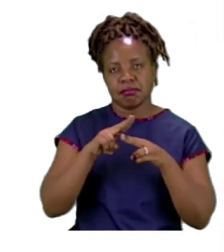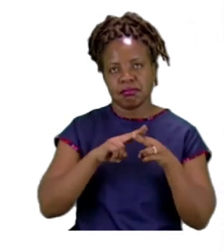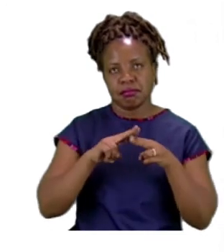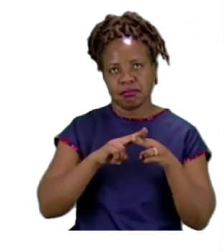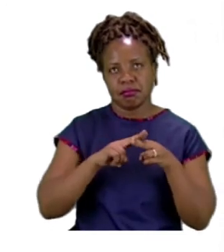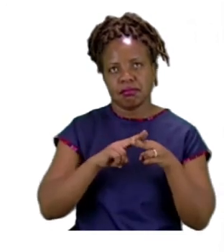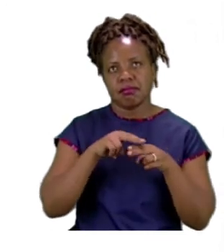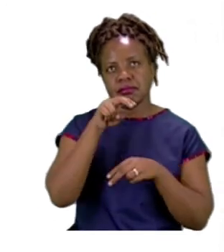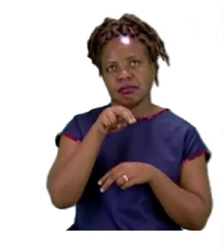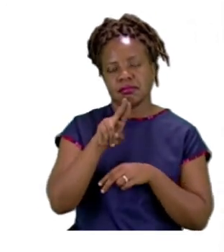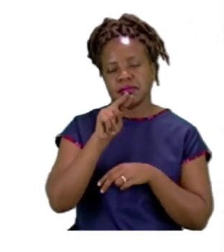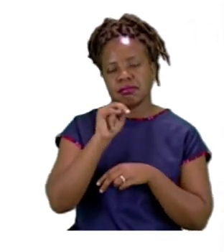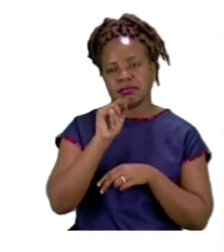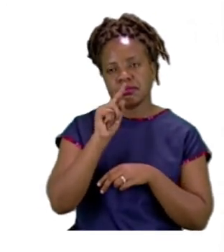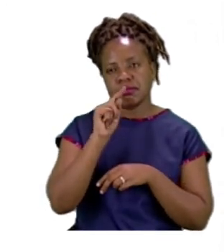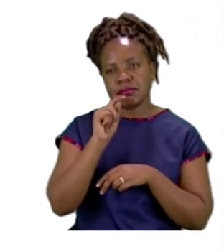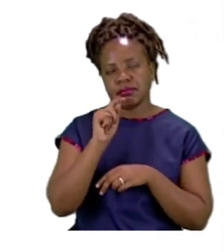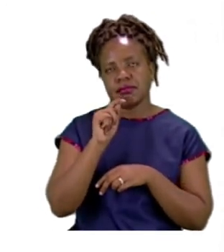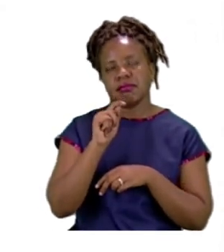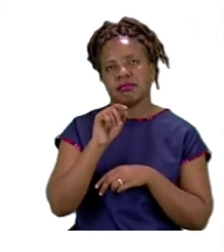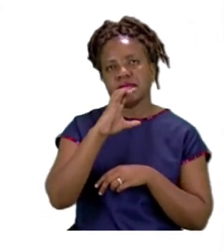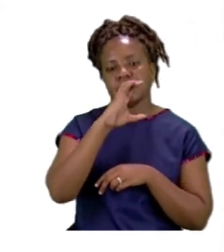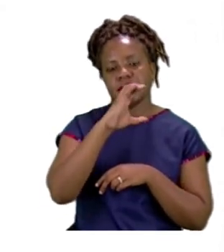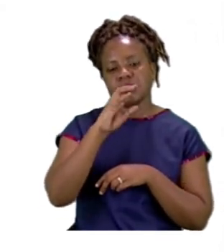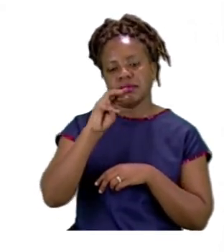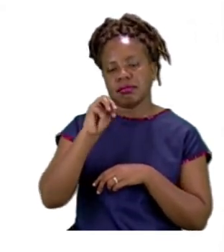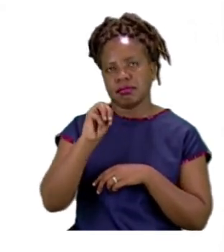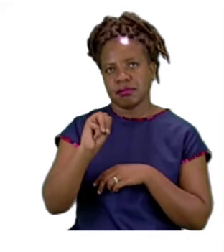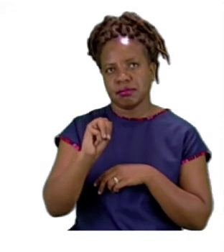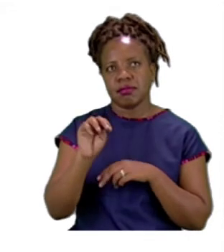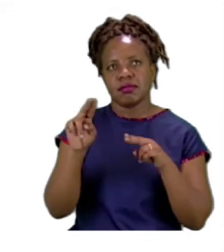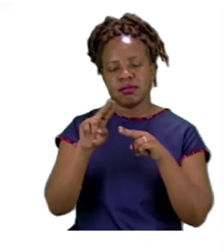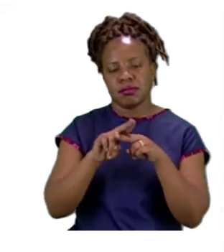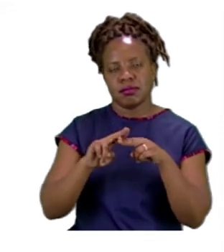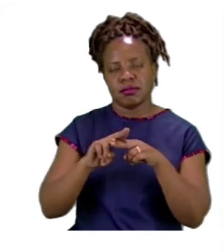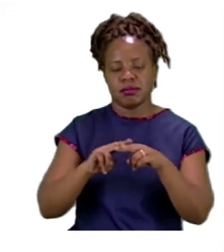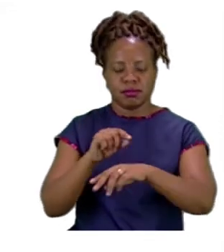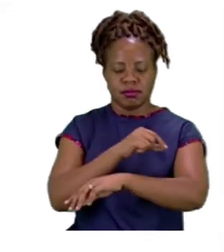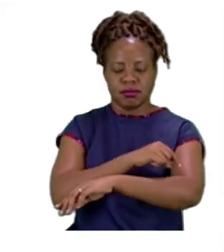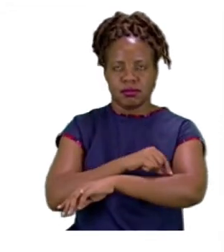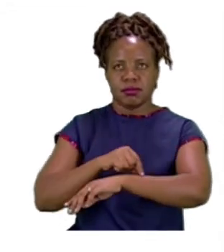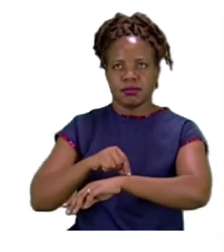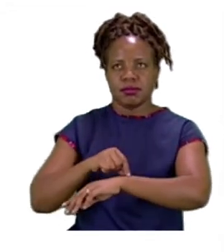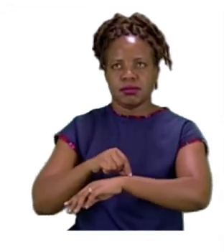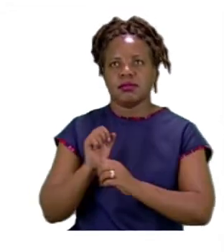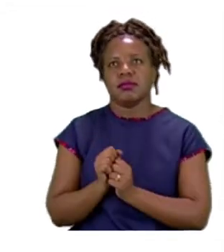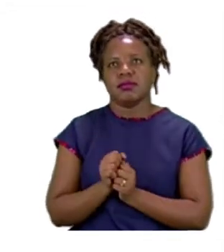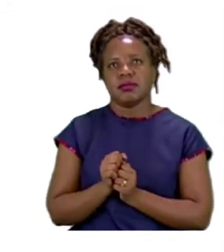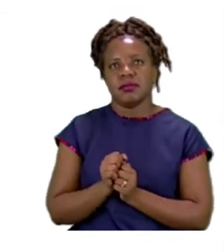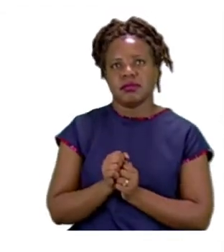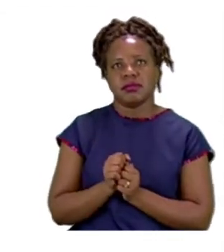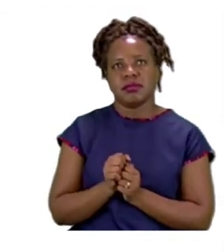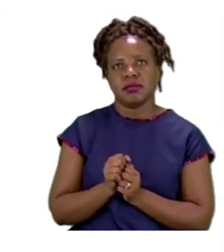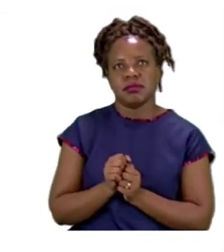a ruler. That sounds so exciting. So we are going to be using a ruler and we are also going